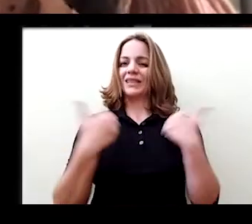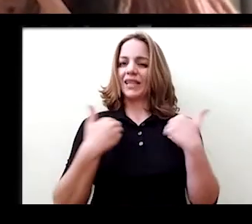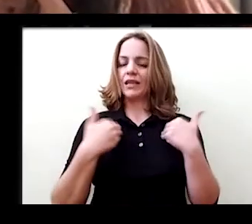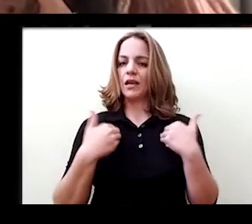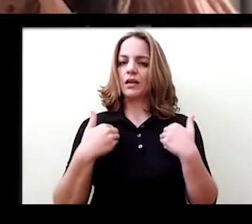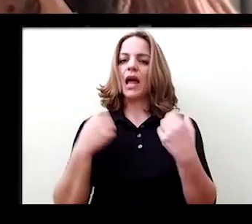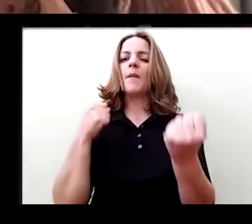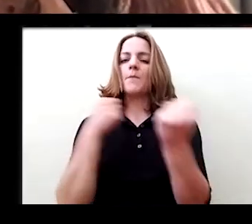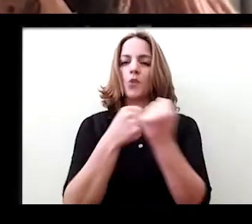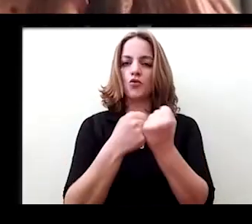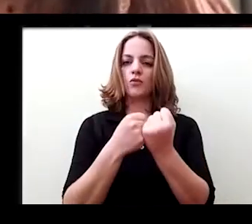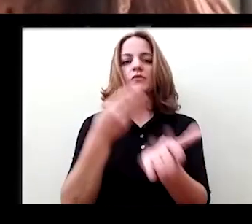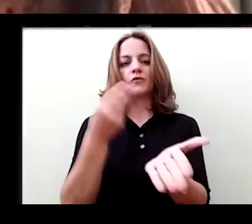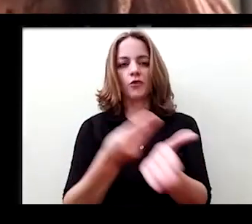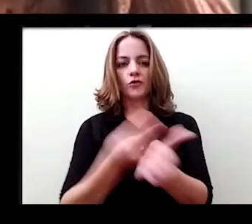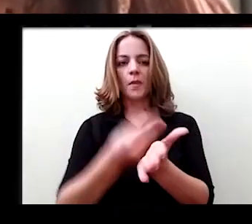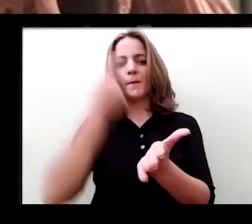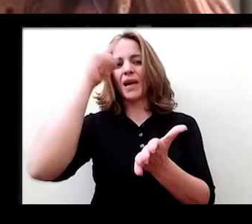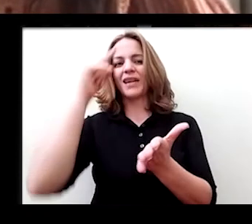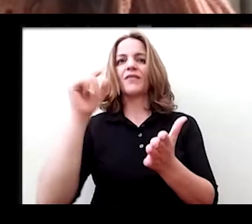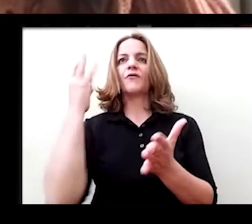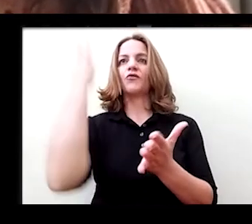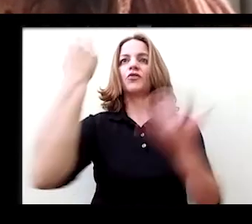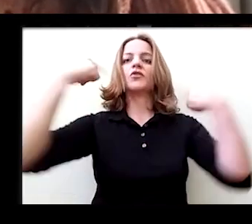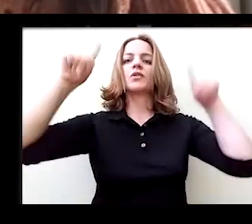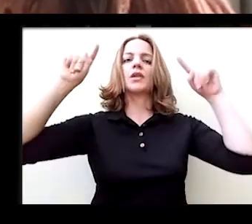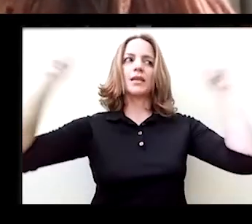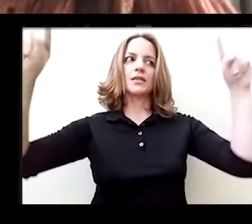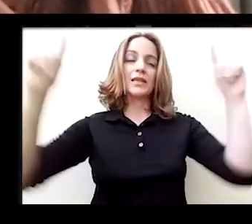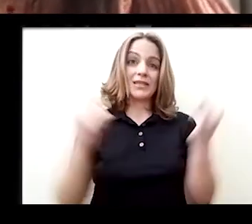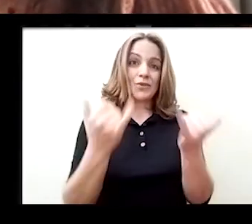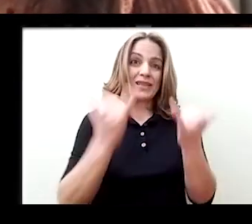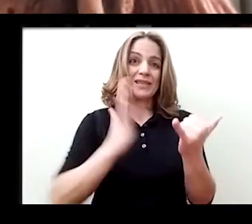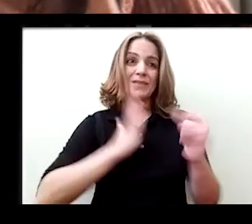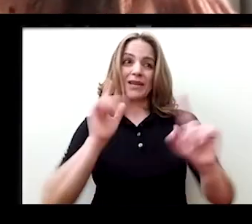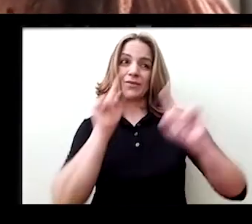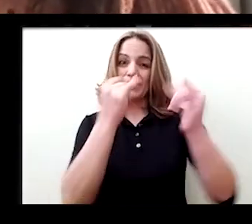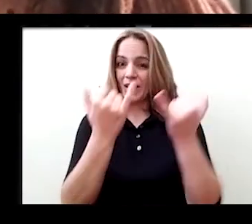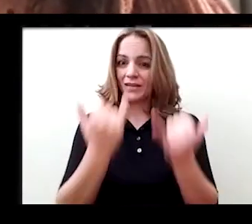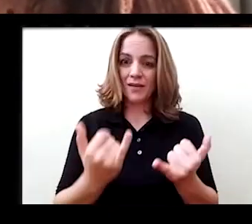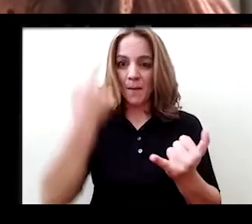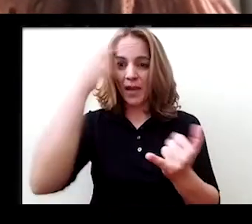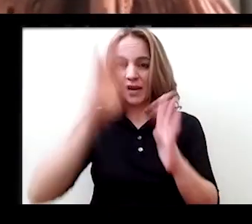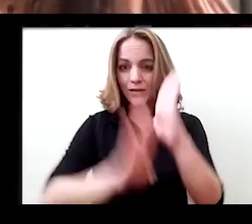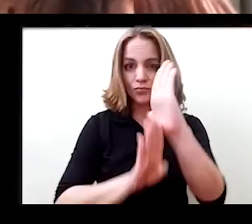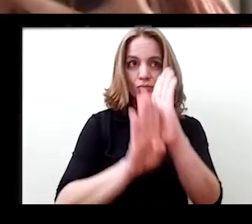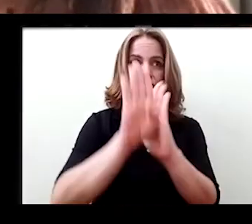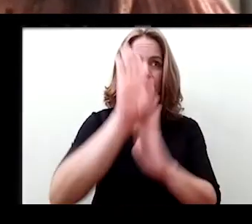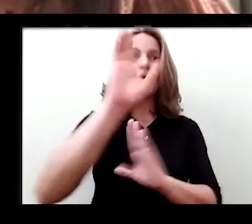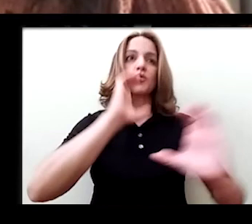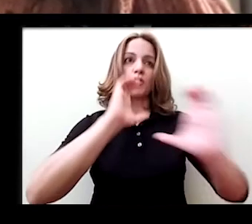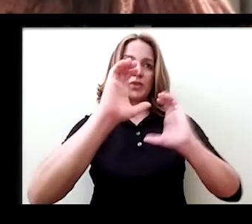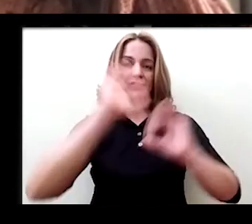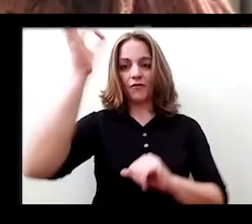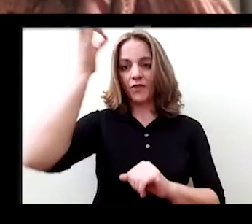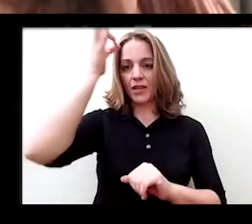one that I'm mostly involved in is the regulation at the Federal Communications Commission and developing public interest rules that actually